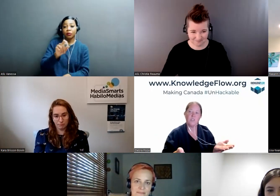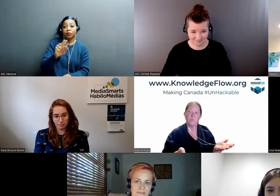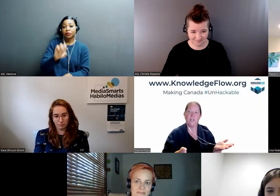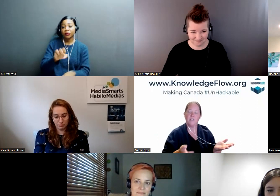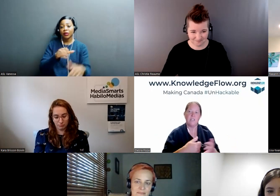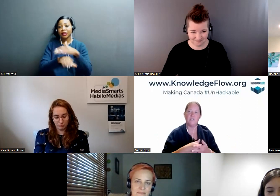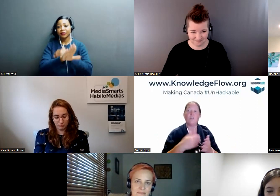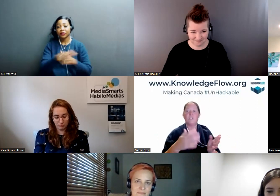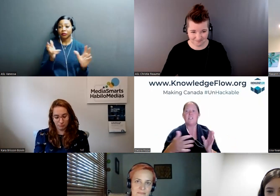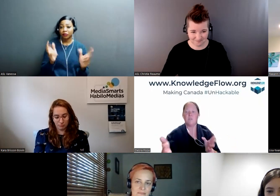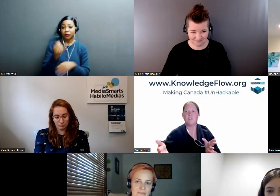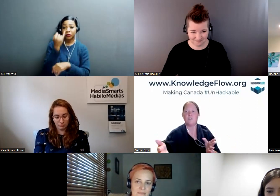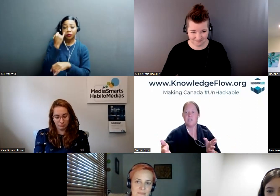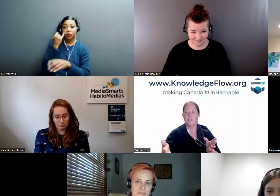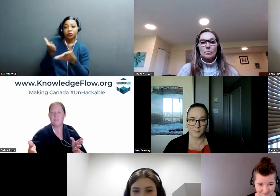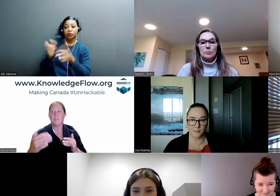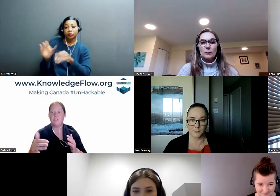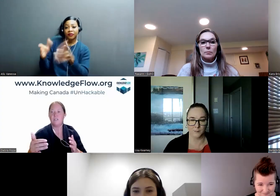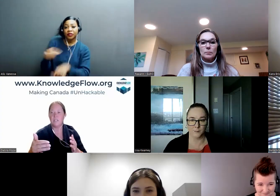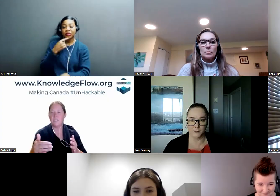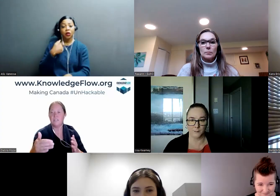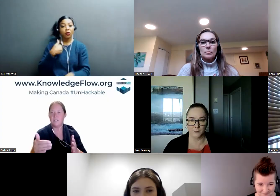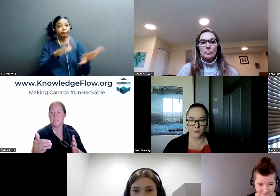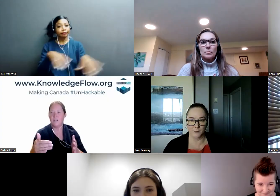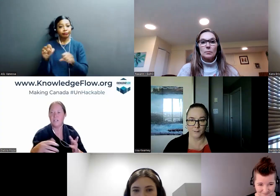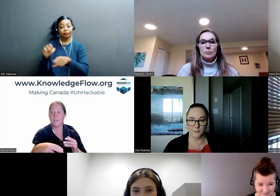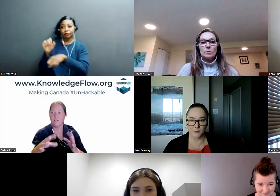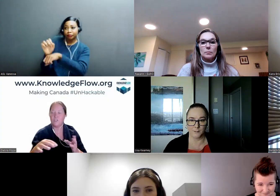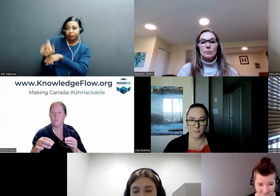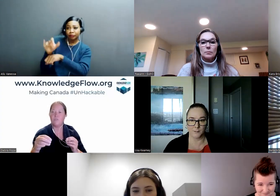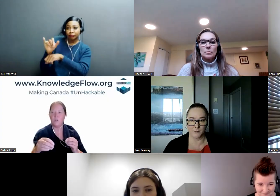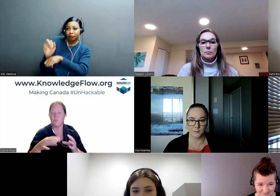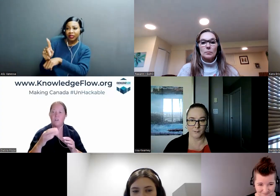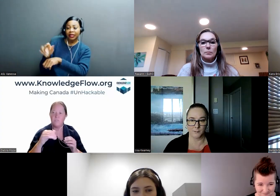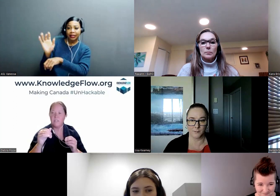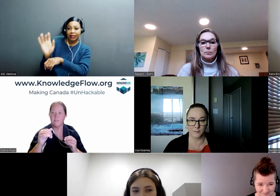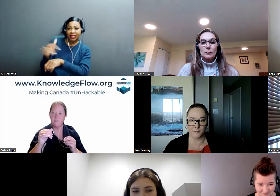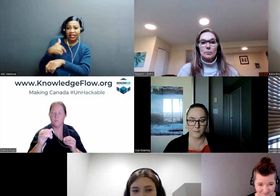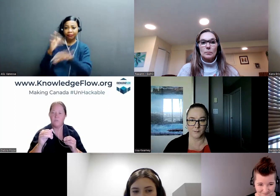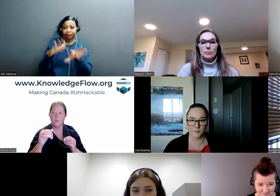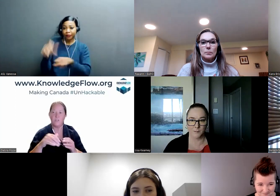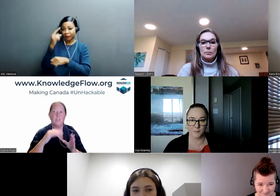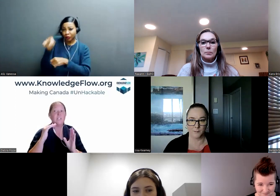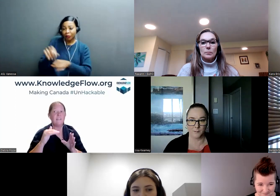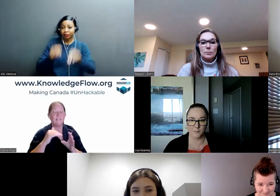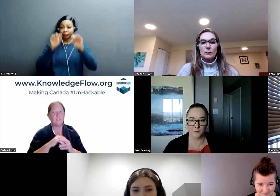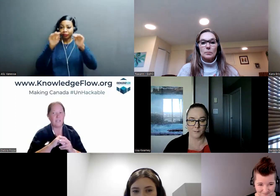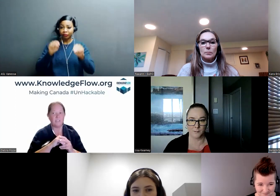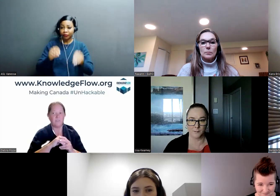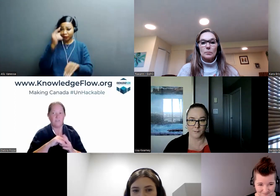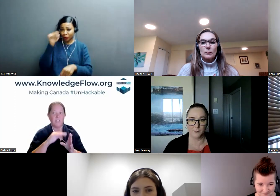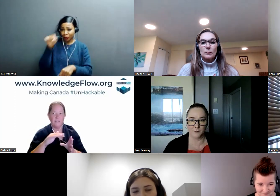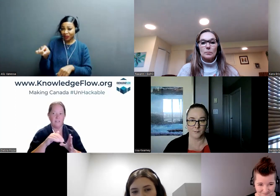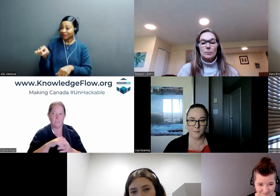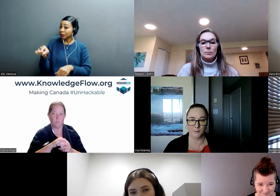know service provider said oh just let me do it here's a link to click on and I'll just do it for you I'll fill in the form for you that's